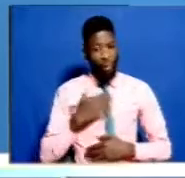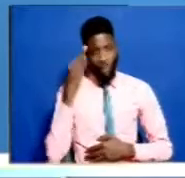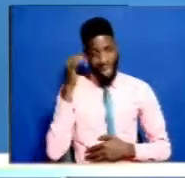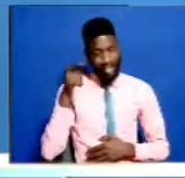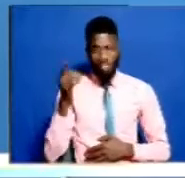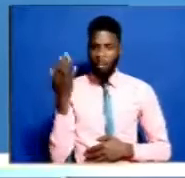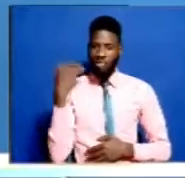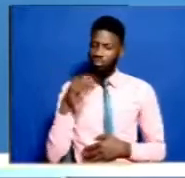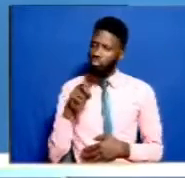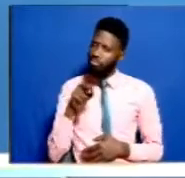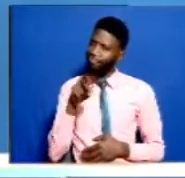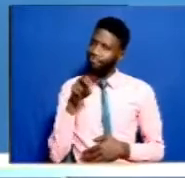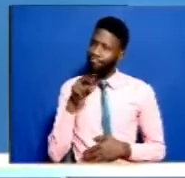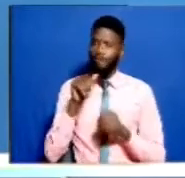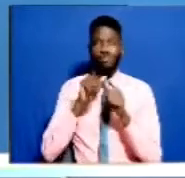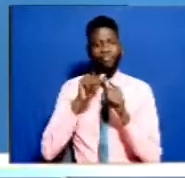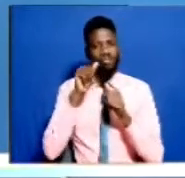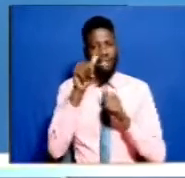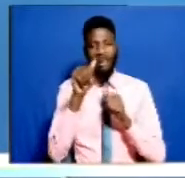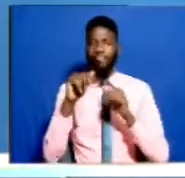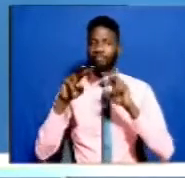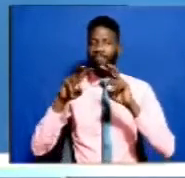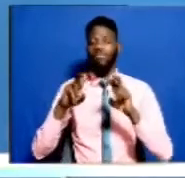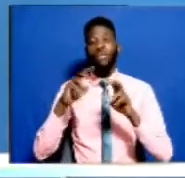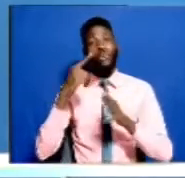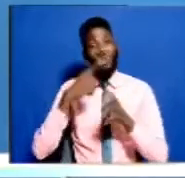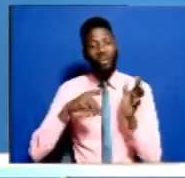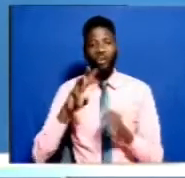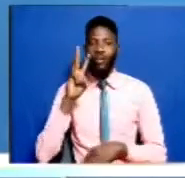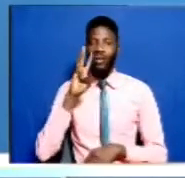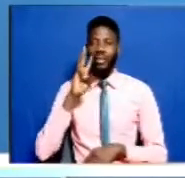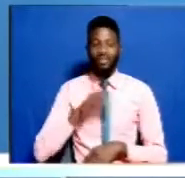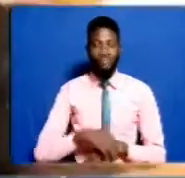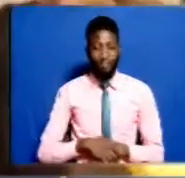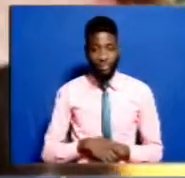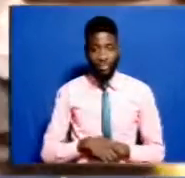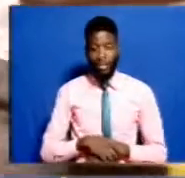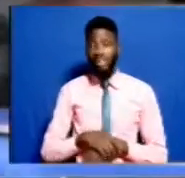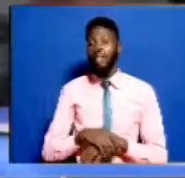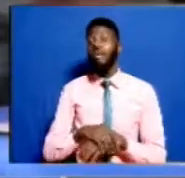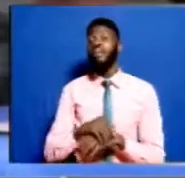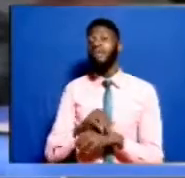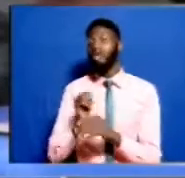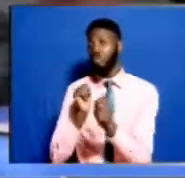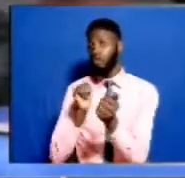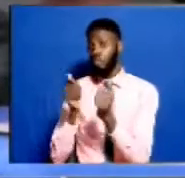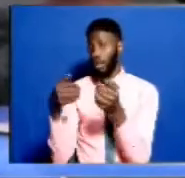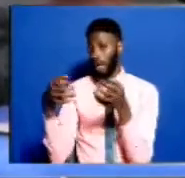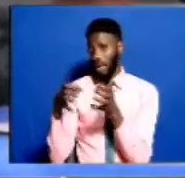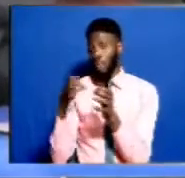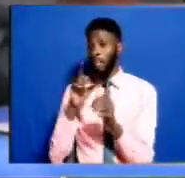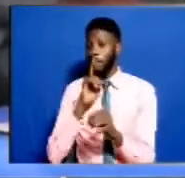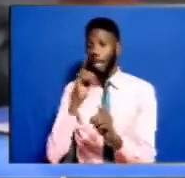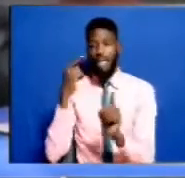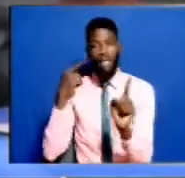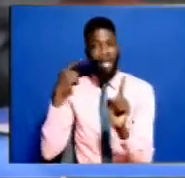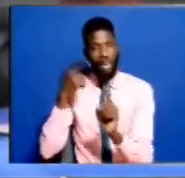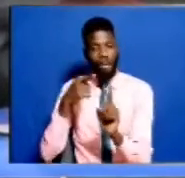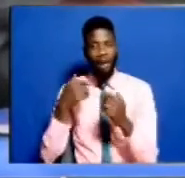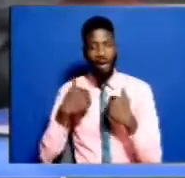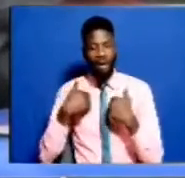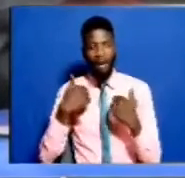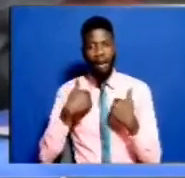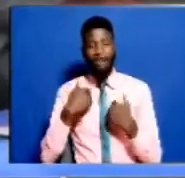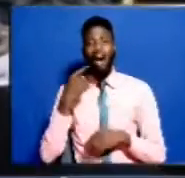long distances in search of the scarce commodity. The gaming company says it intends to drill 100